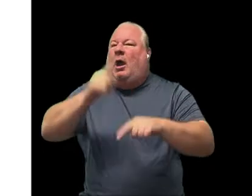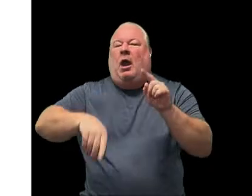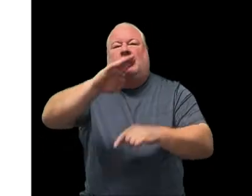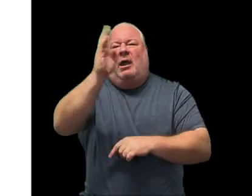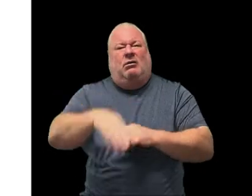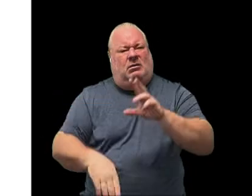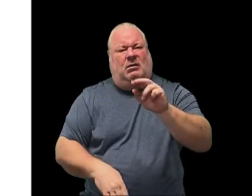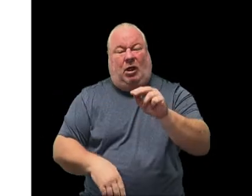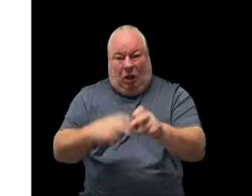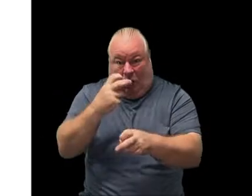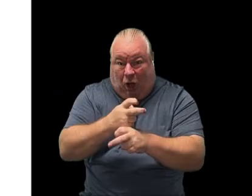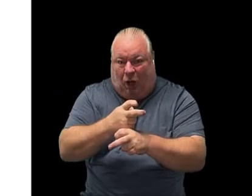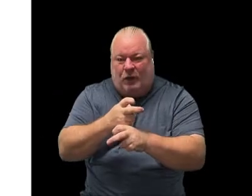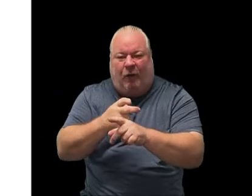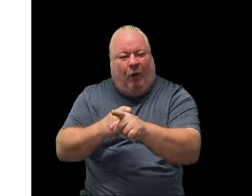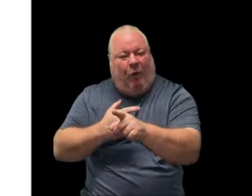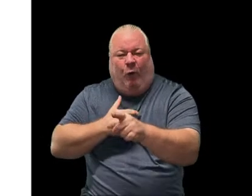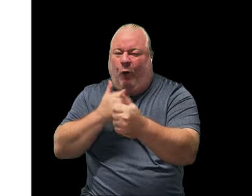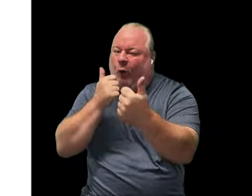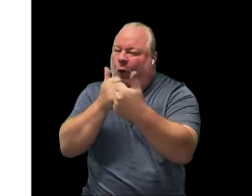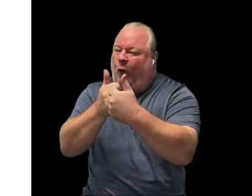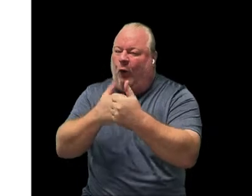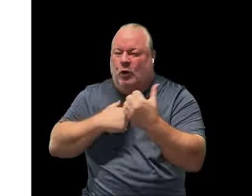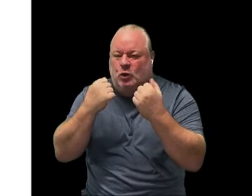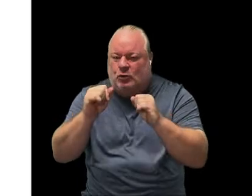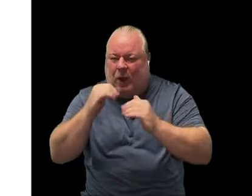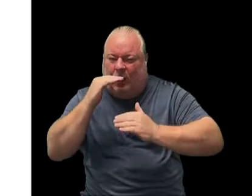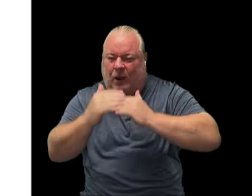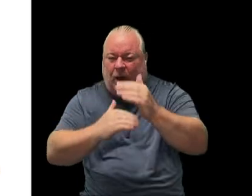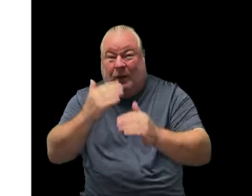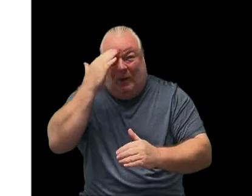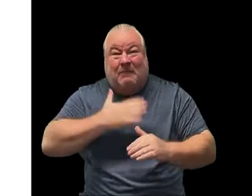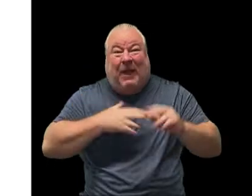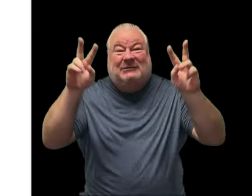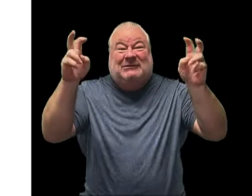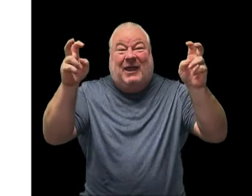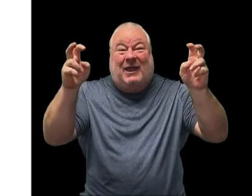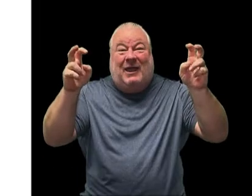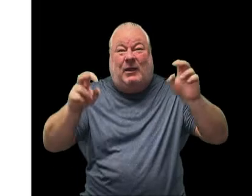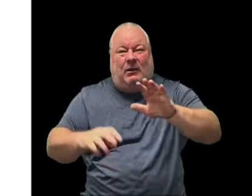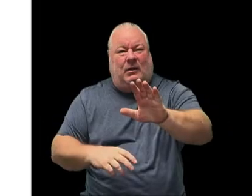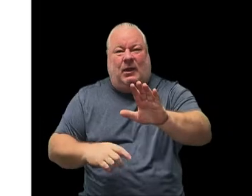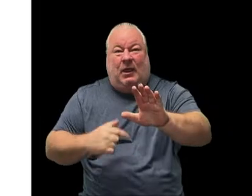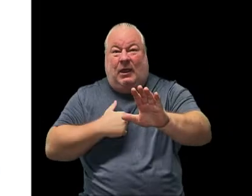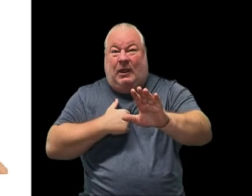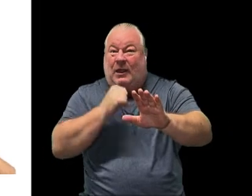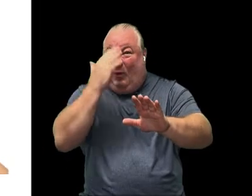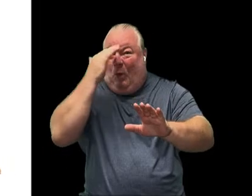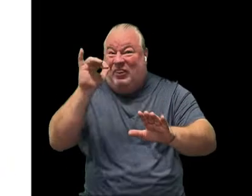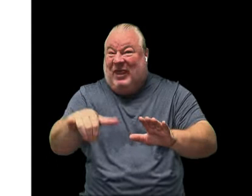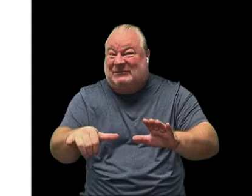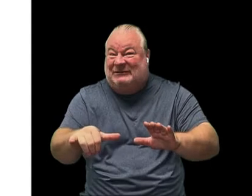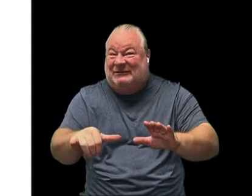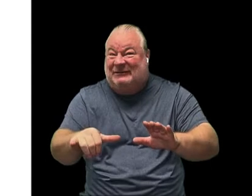So you can say one of my favorite sayings. Let's see who remembers it. I don't know this